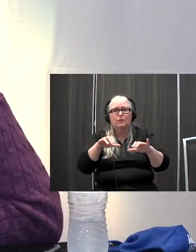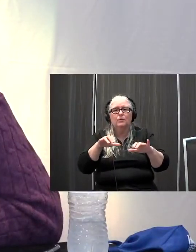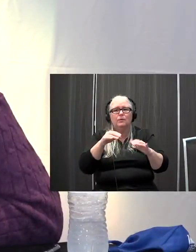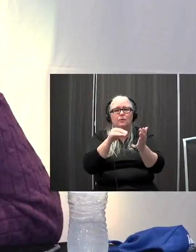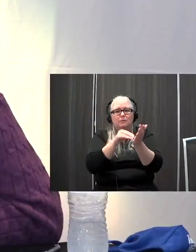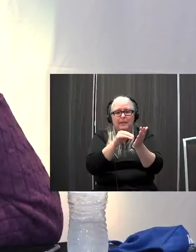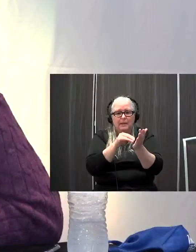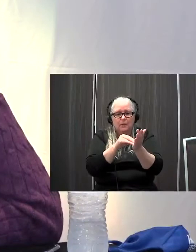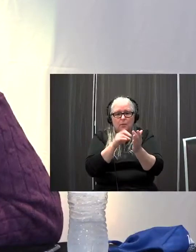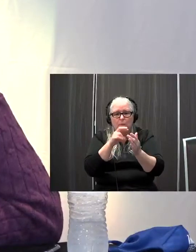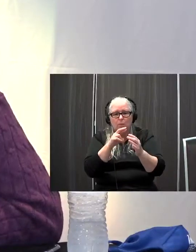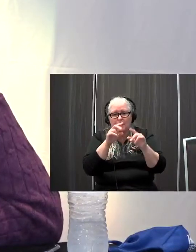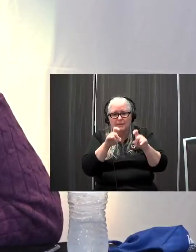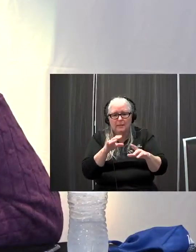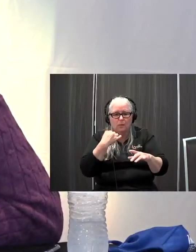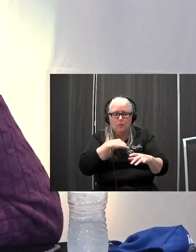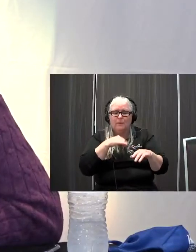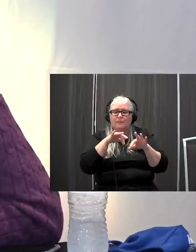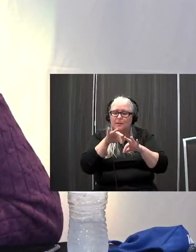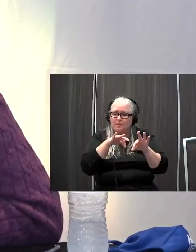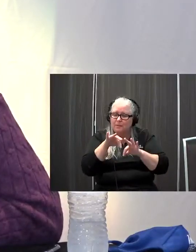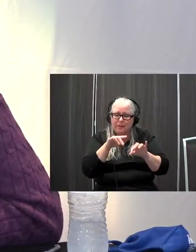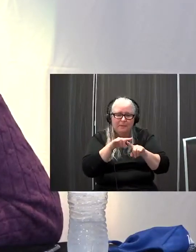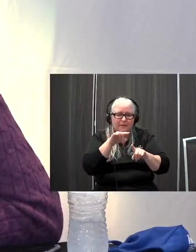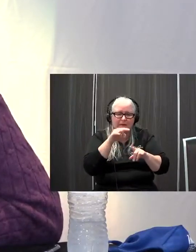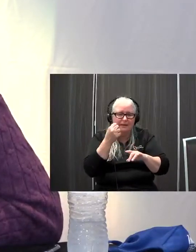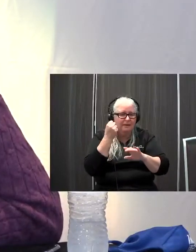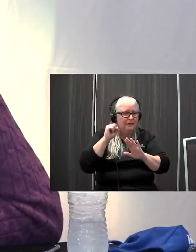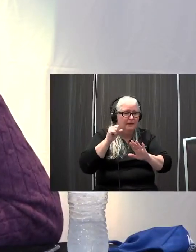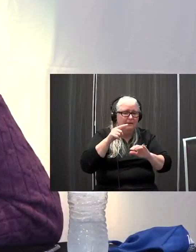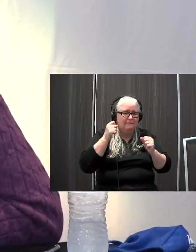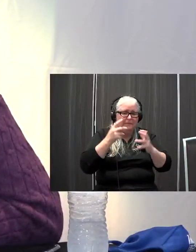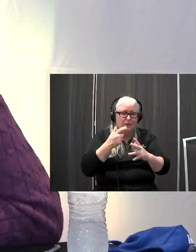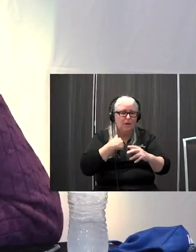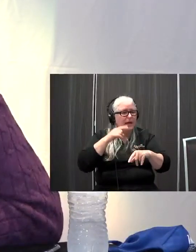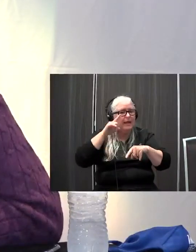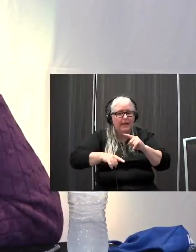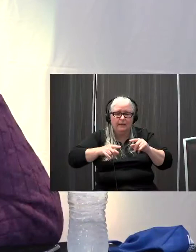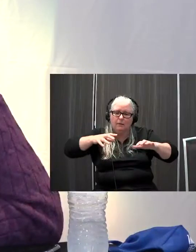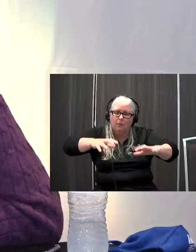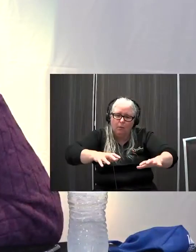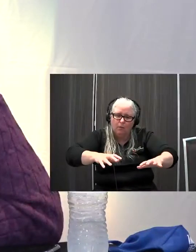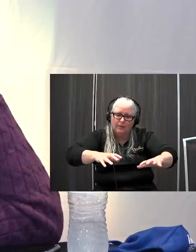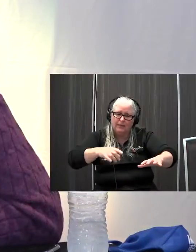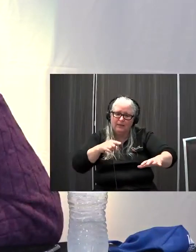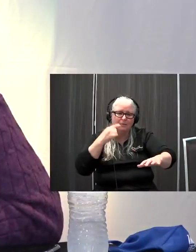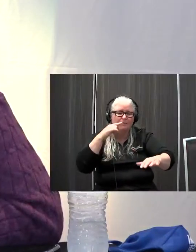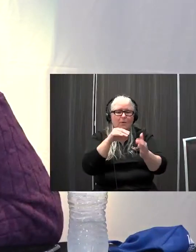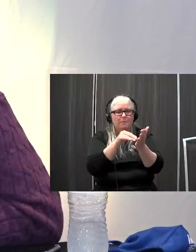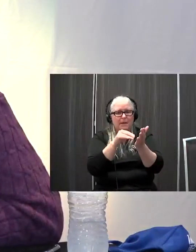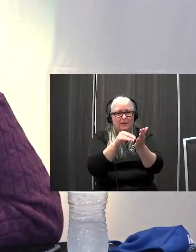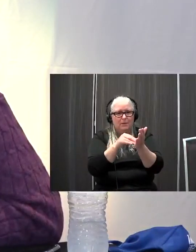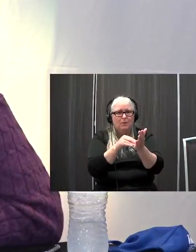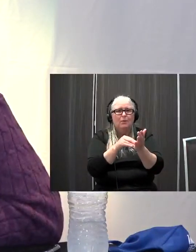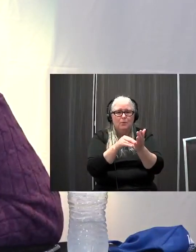line is they're defensive and react out of fear. I hate holding my child down. How else can we figure out if there's how